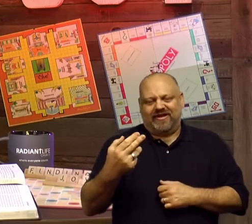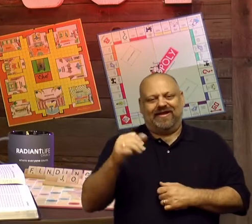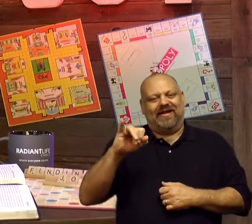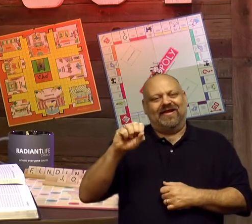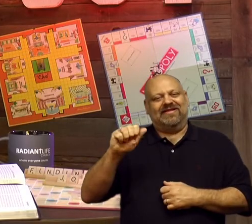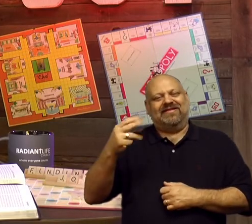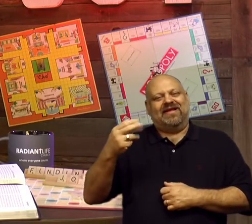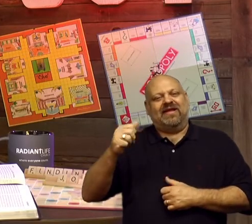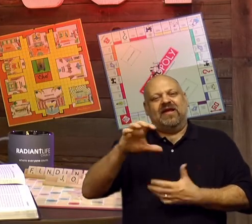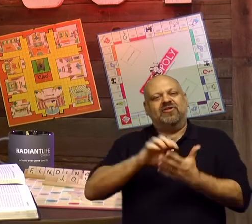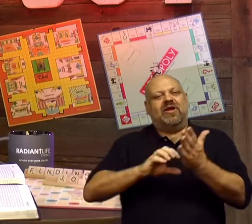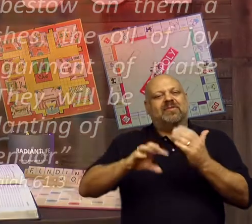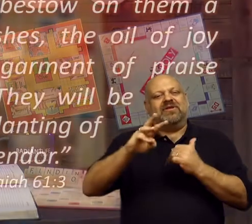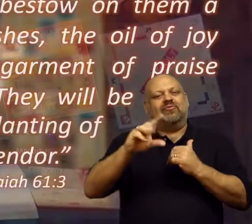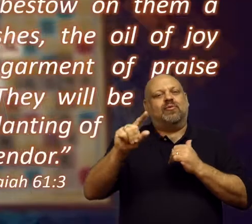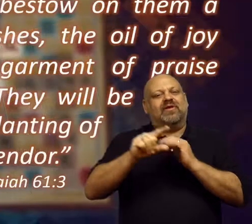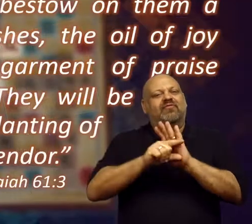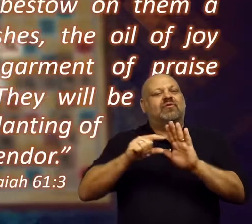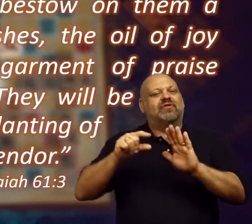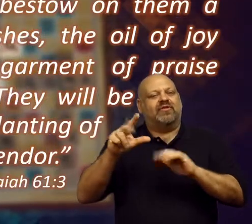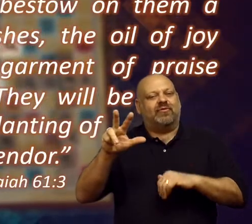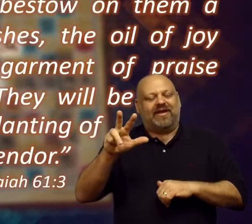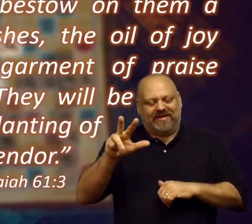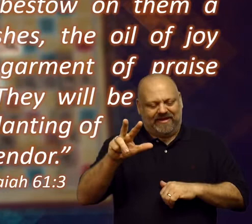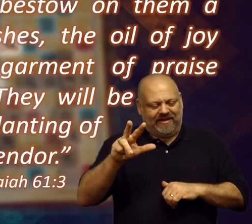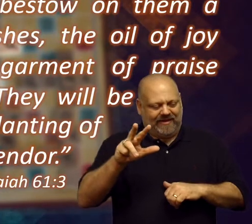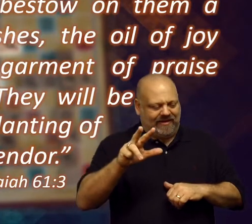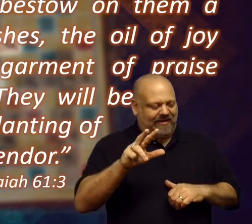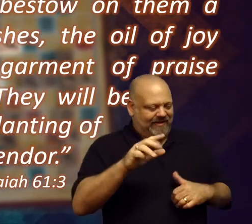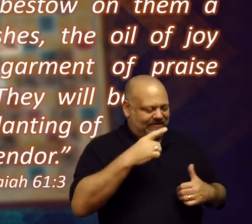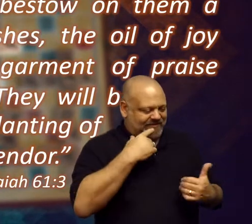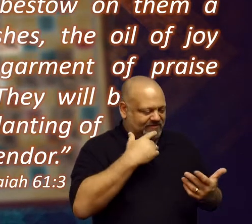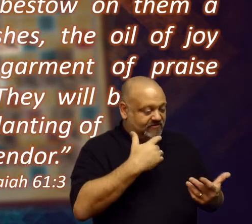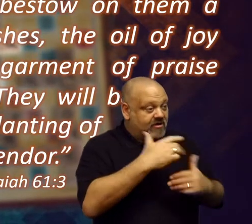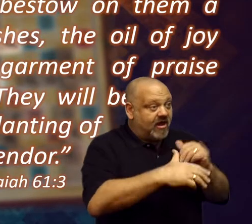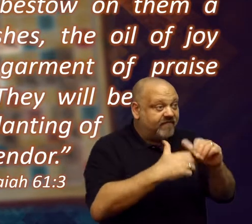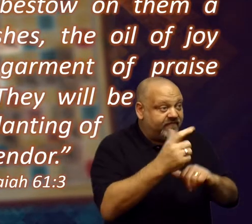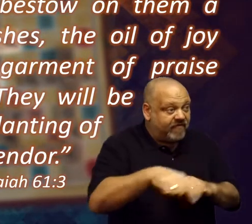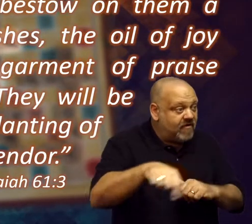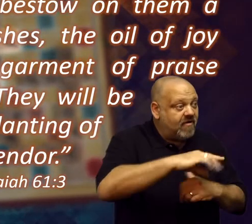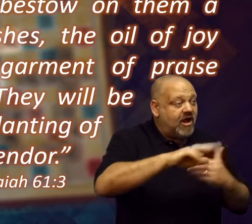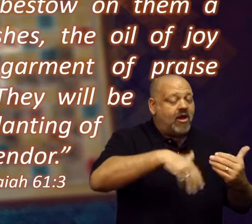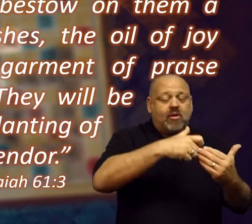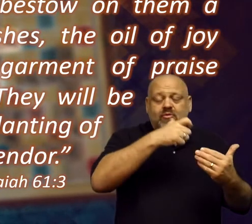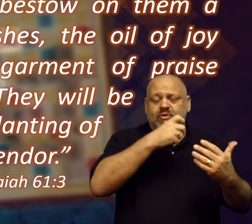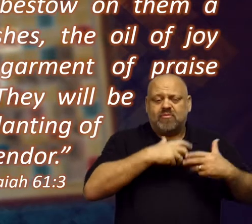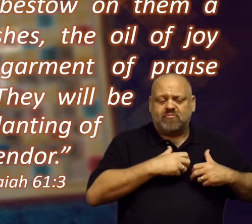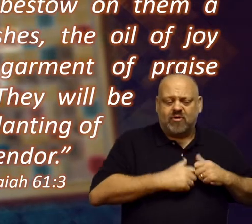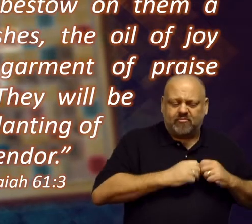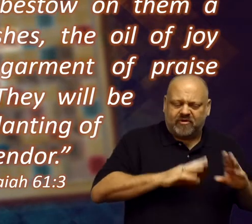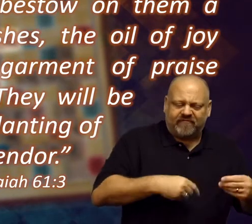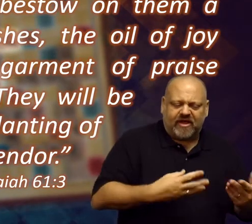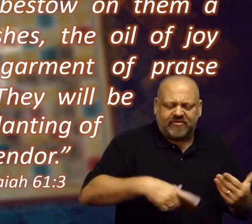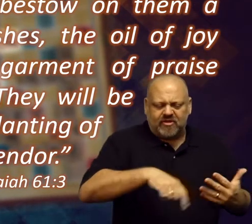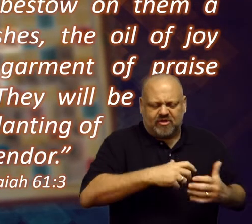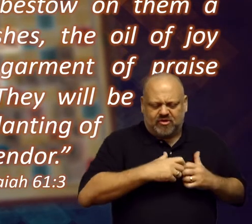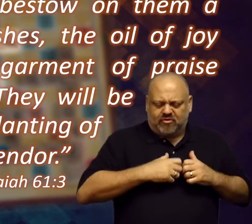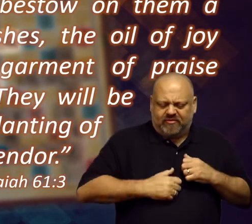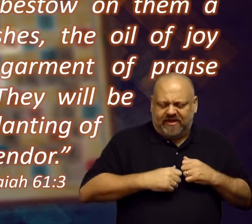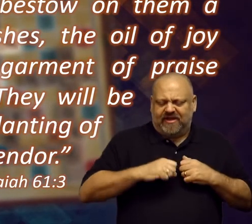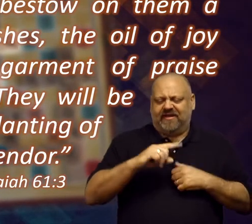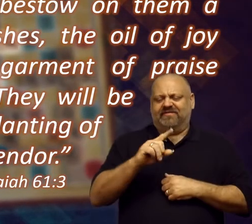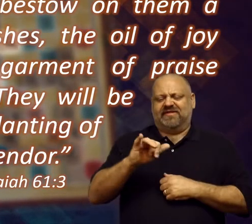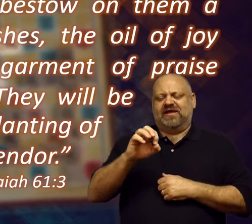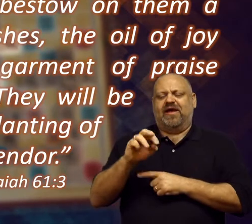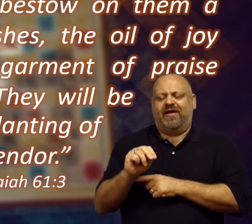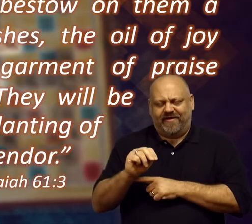in Isaiah 61:3. It says, "To comfort all who mourn and provide for those who grieve in Zion,